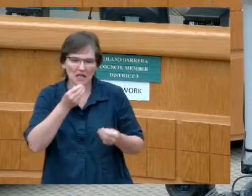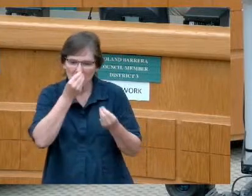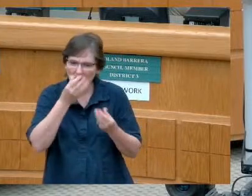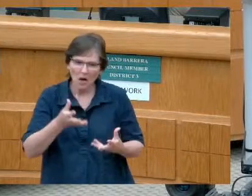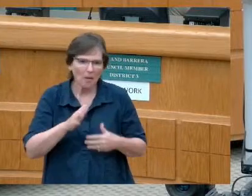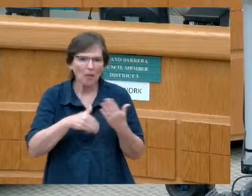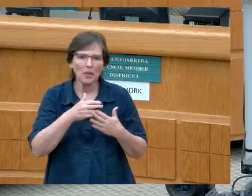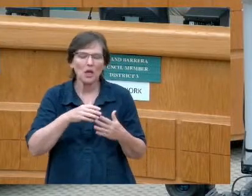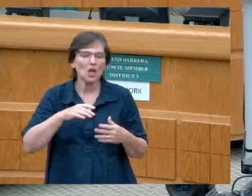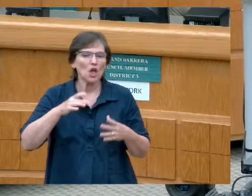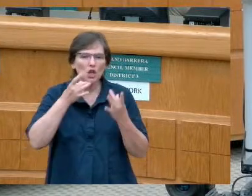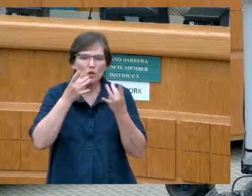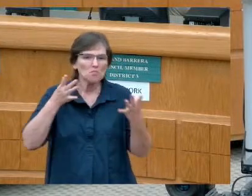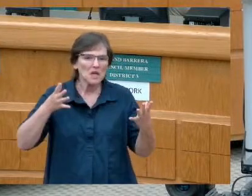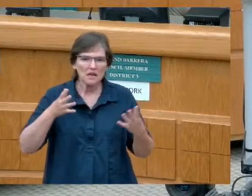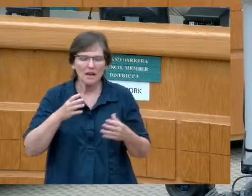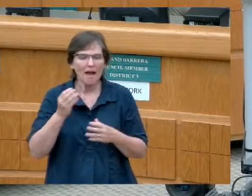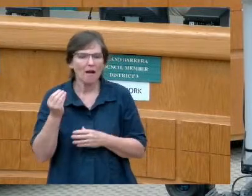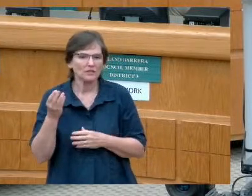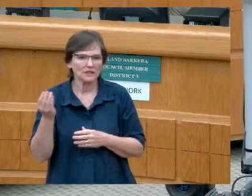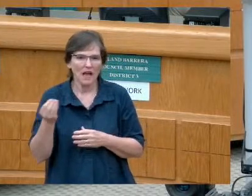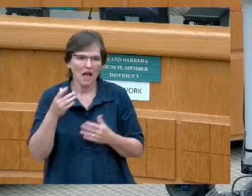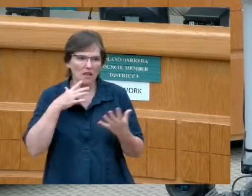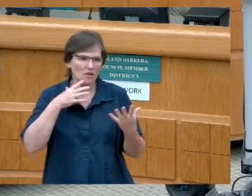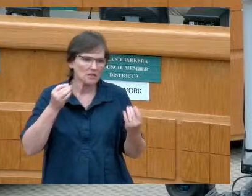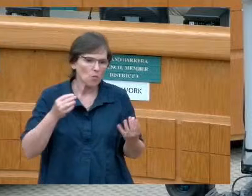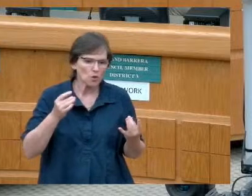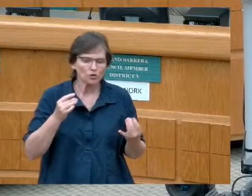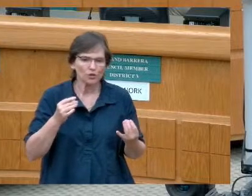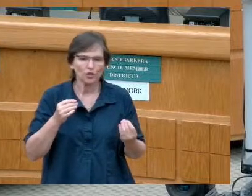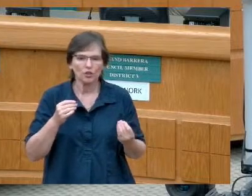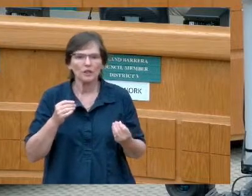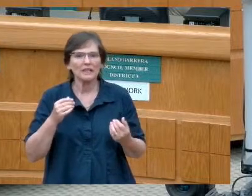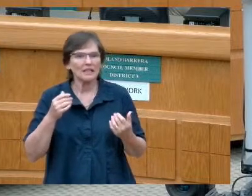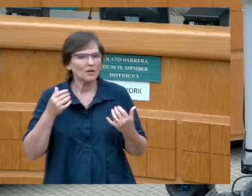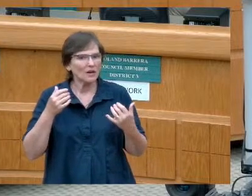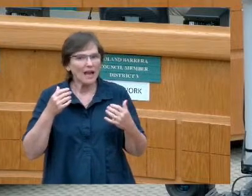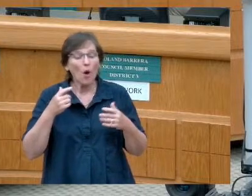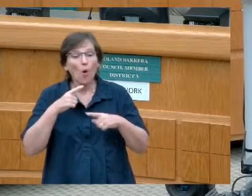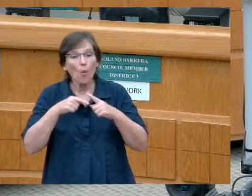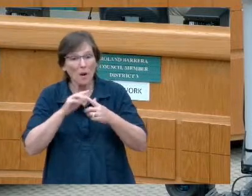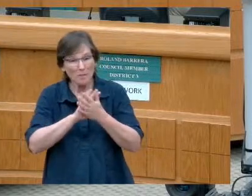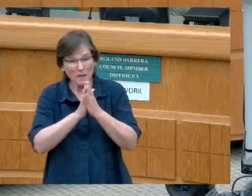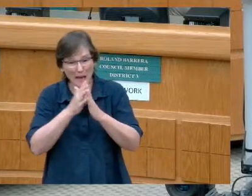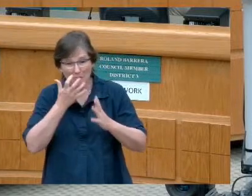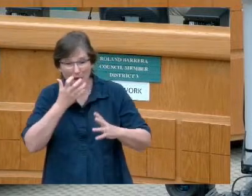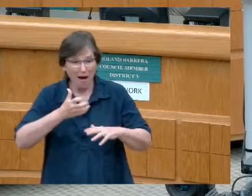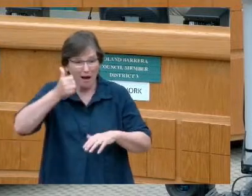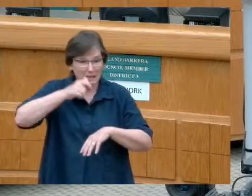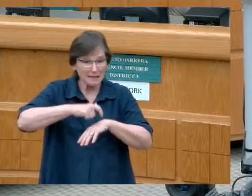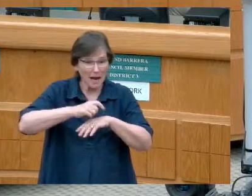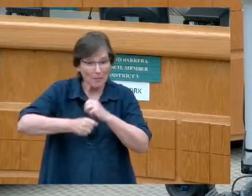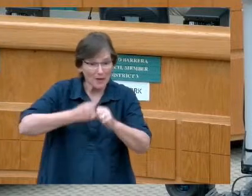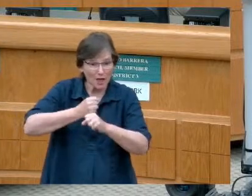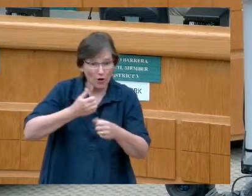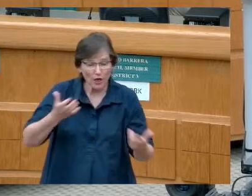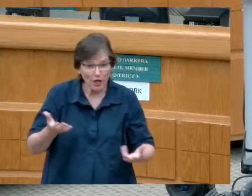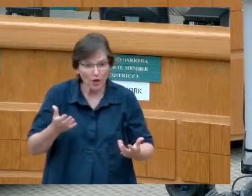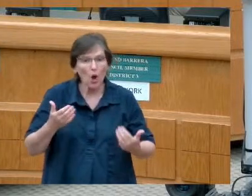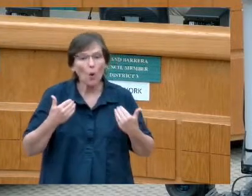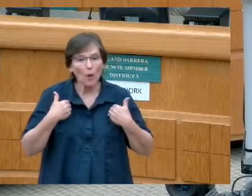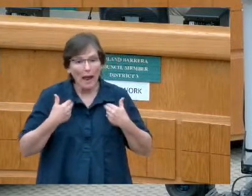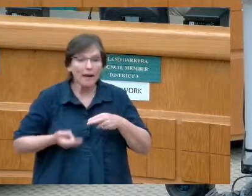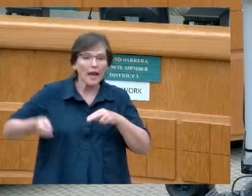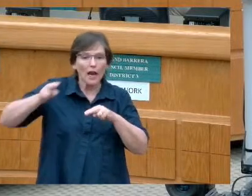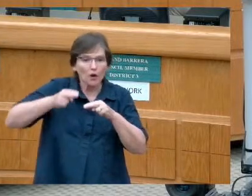2,200 cases, and in July, we had over 9,900 cases. The reason I bring up the second wave is not to scare